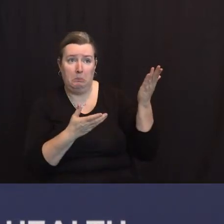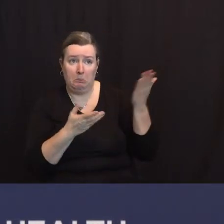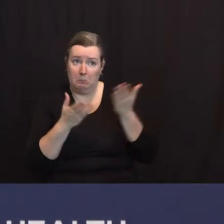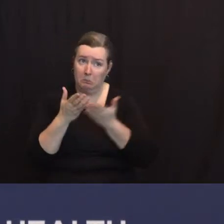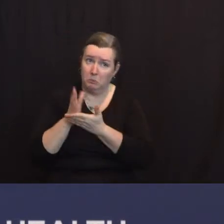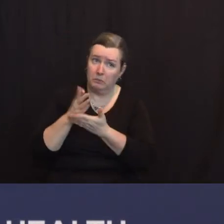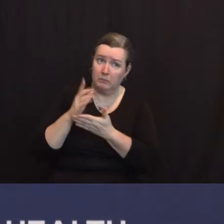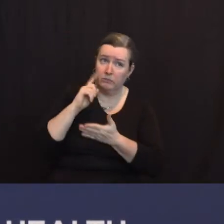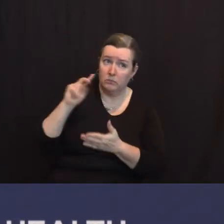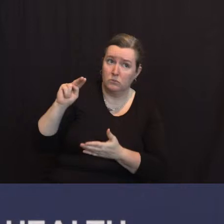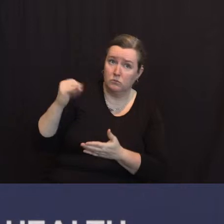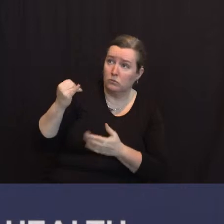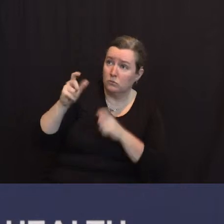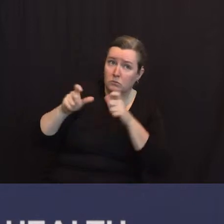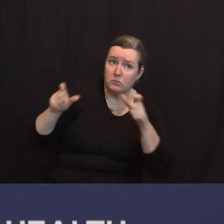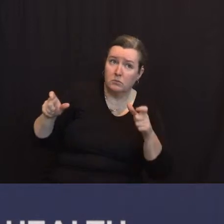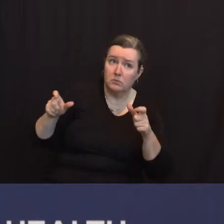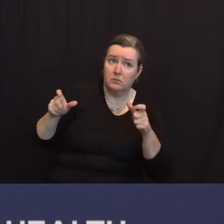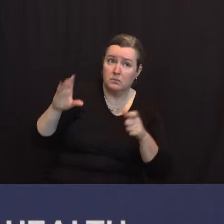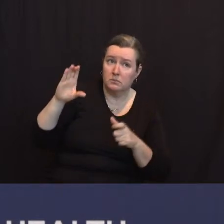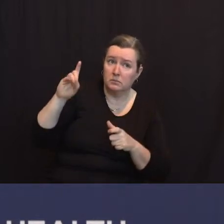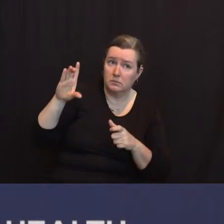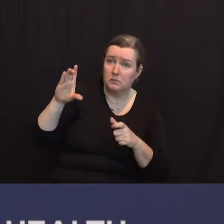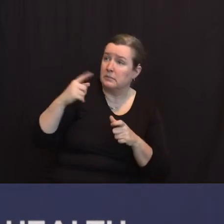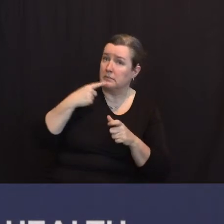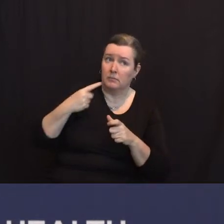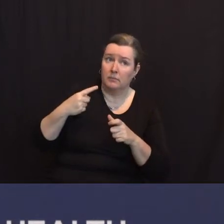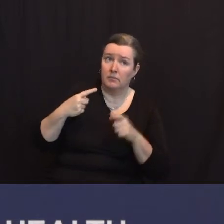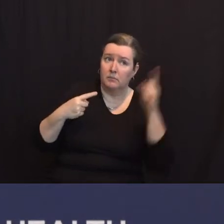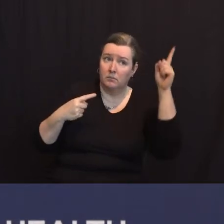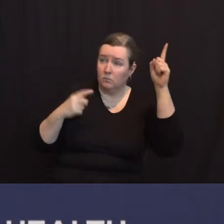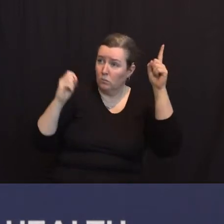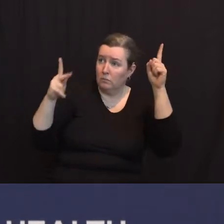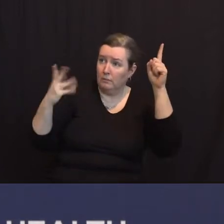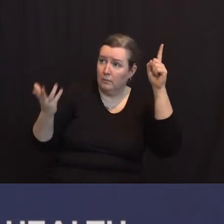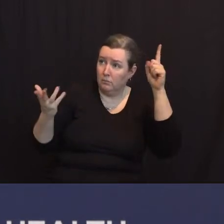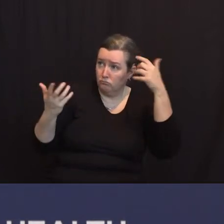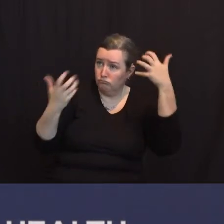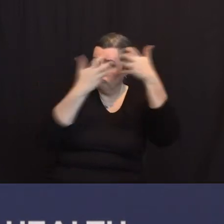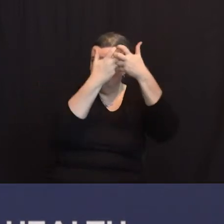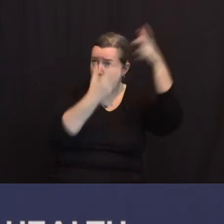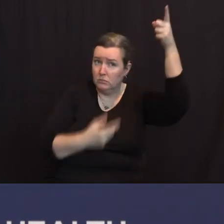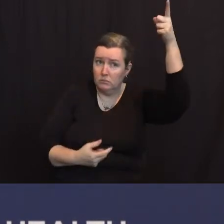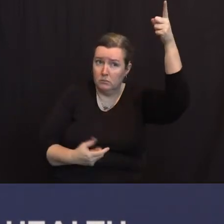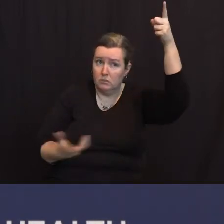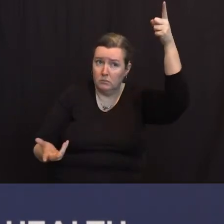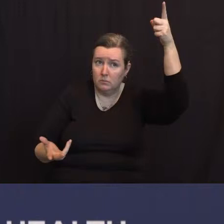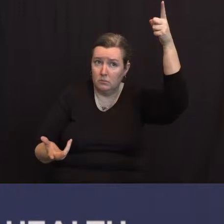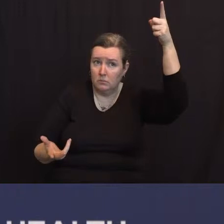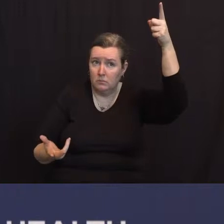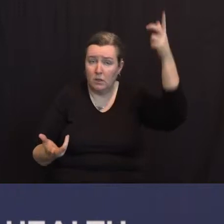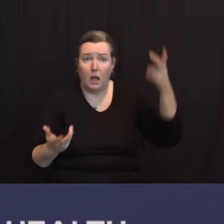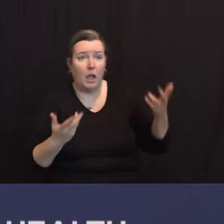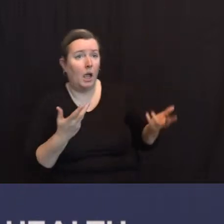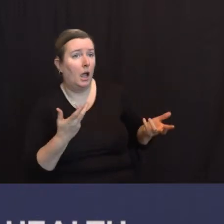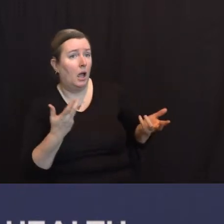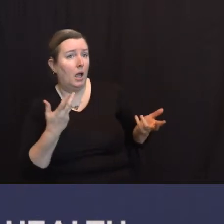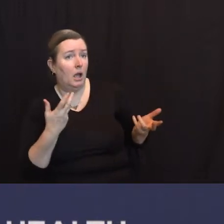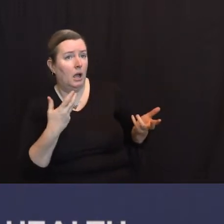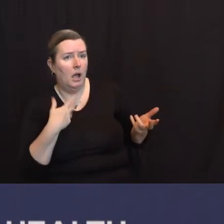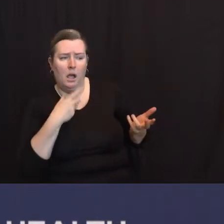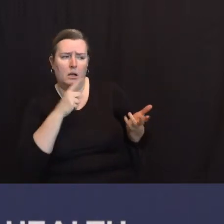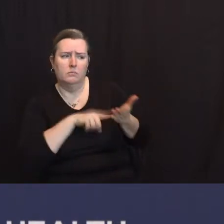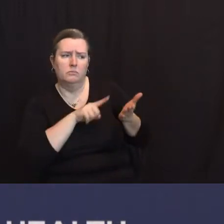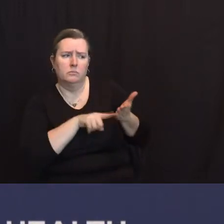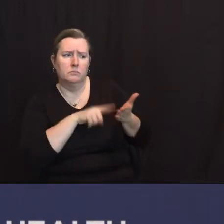that that's what the CDC says? I don't want to speak on behalf of Eddie or Judy, but I think we need to look at that because this is news to me unless it's. I